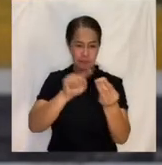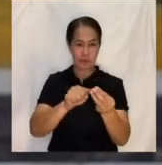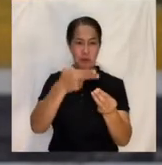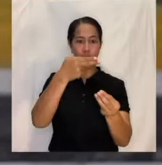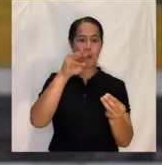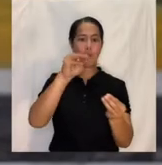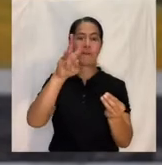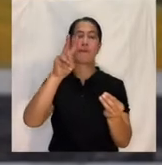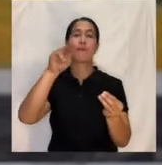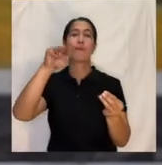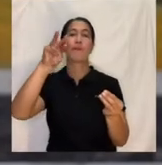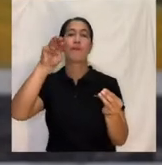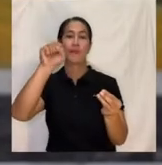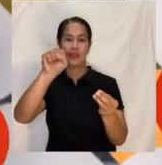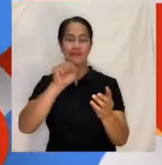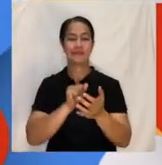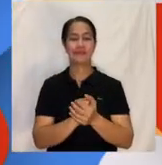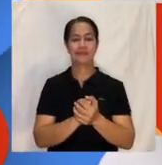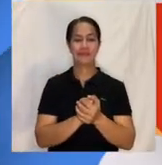about homonyms.